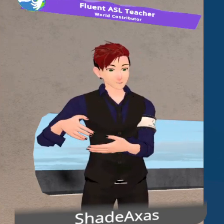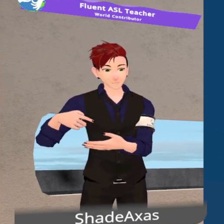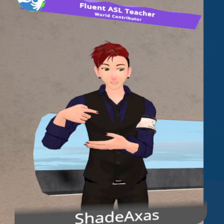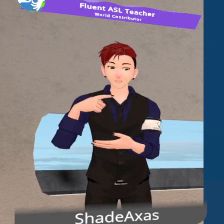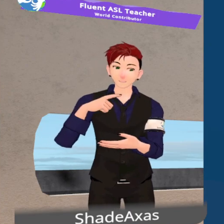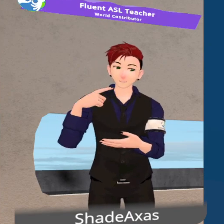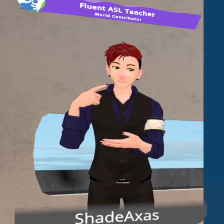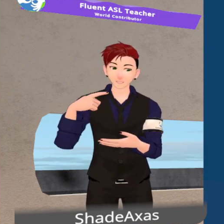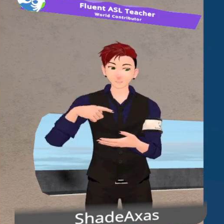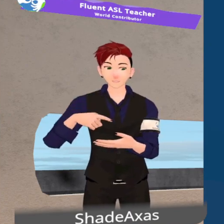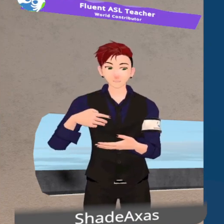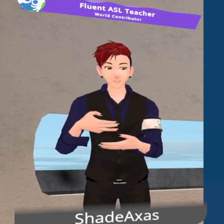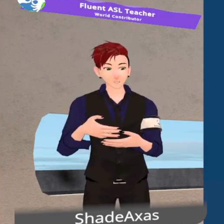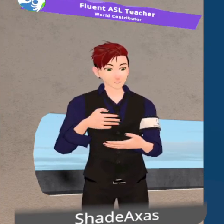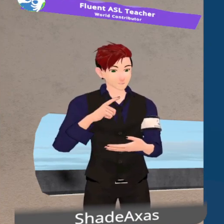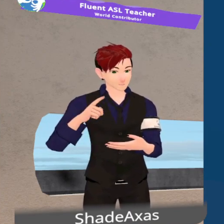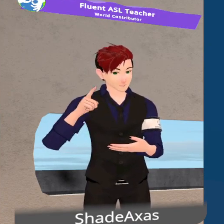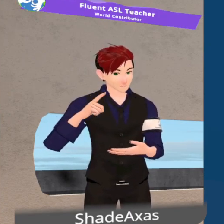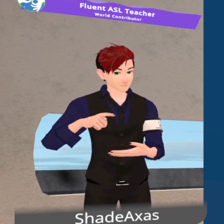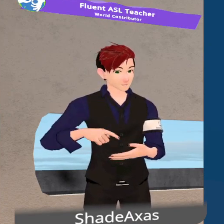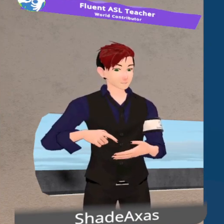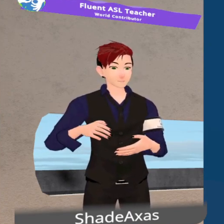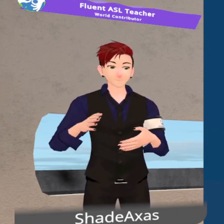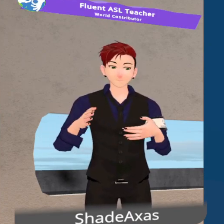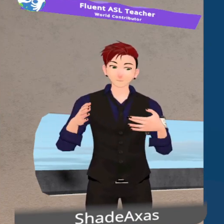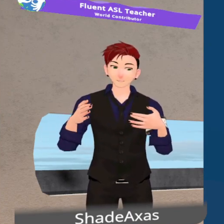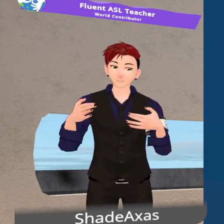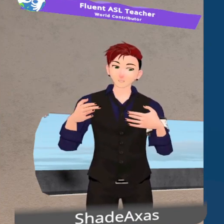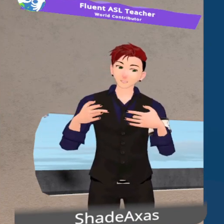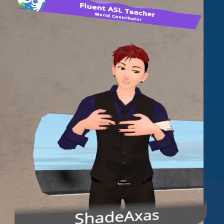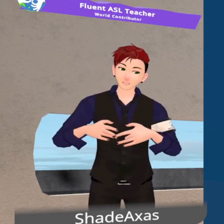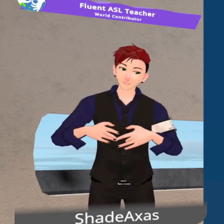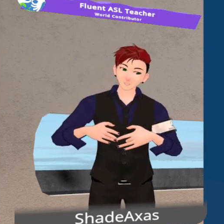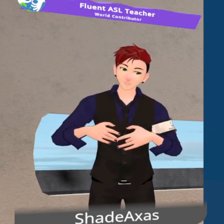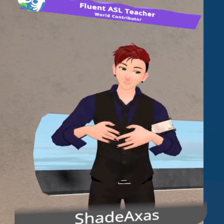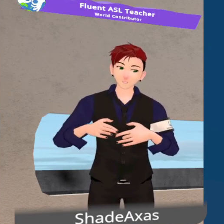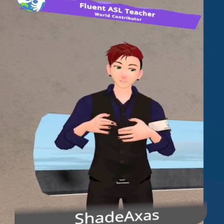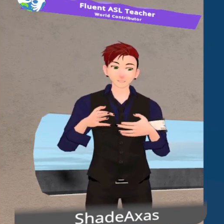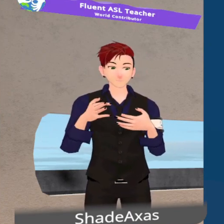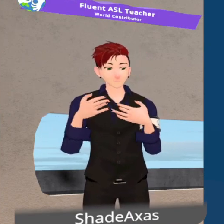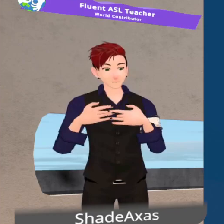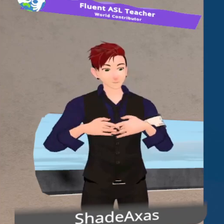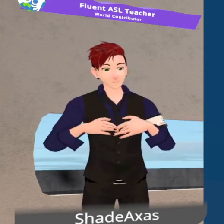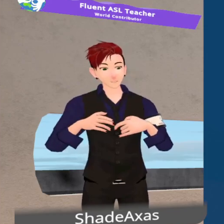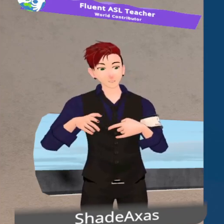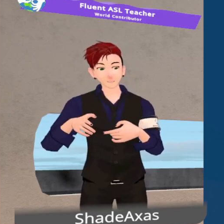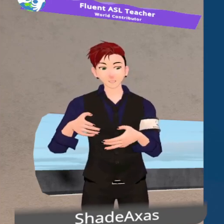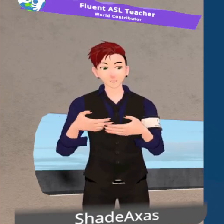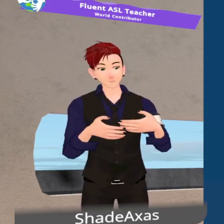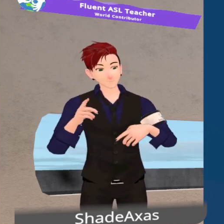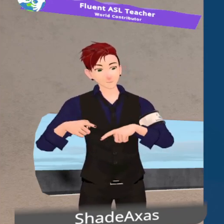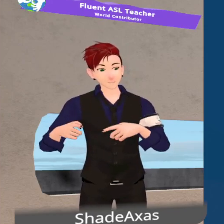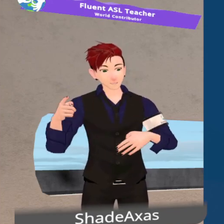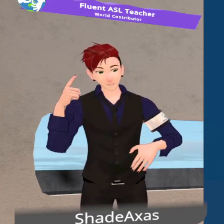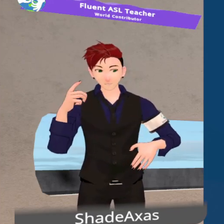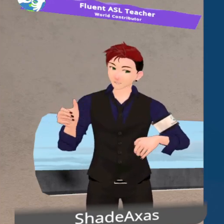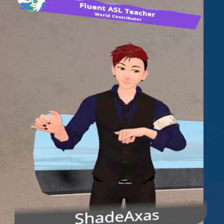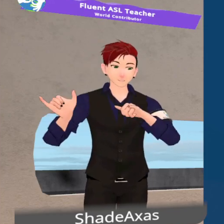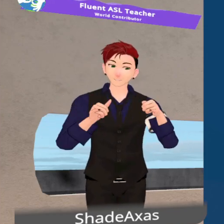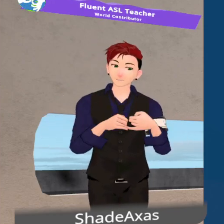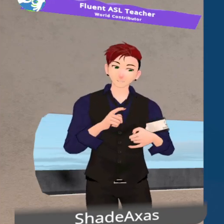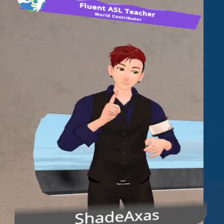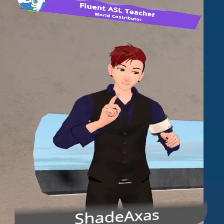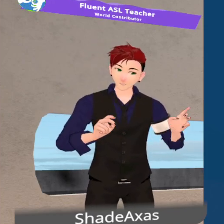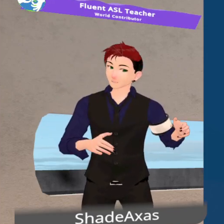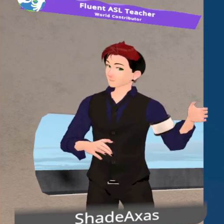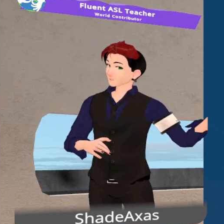get a new child and the doctor tells them, oh, your baby's deaf. And they're all kind of like, oh, disappointed, baby can't hear.